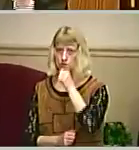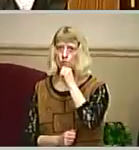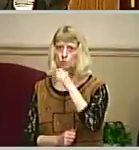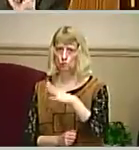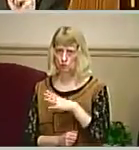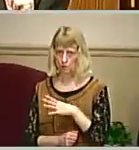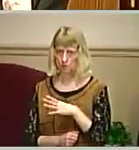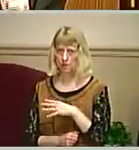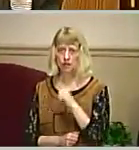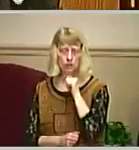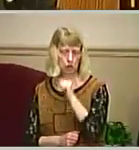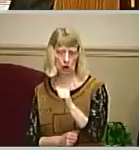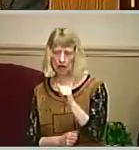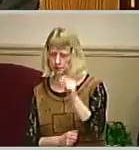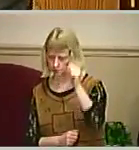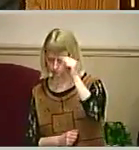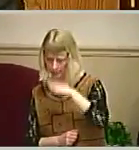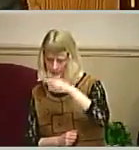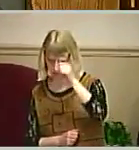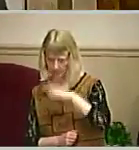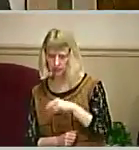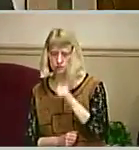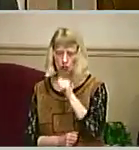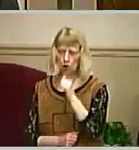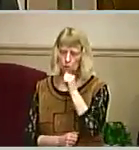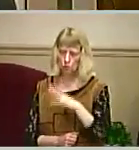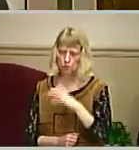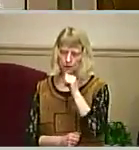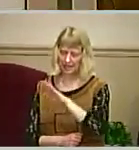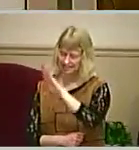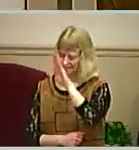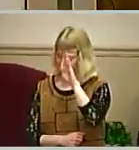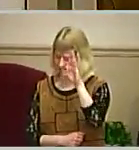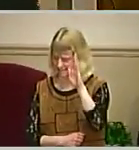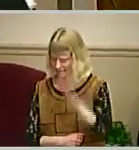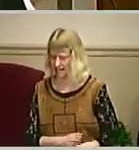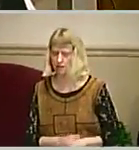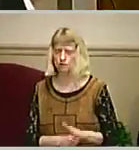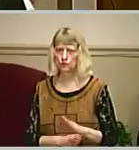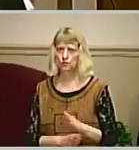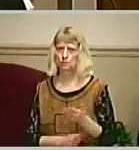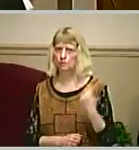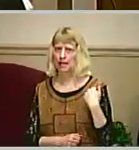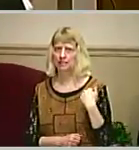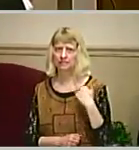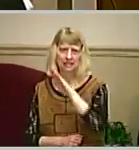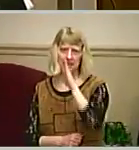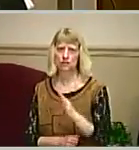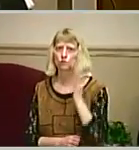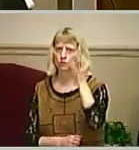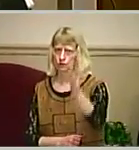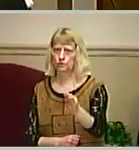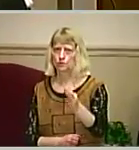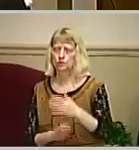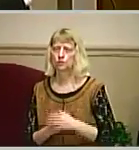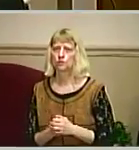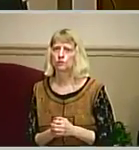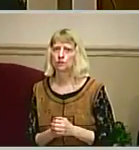woman, not two men, not two women, never has been, never will be.